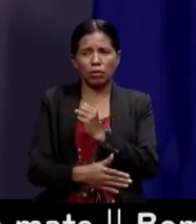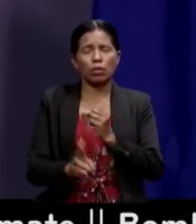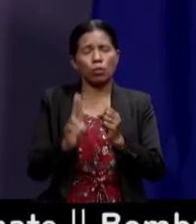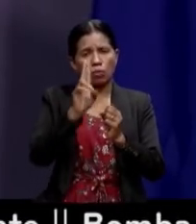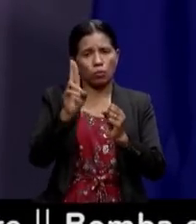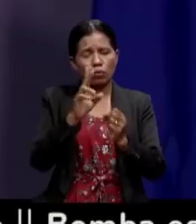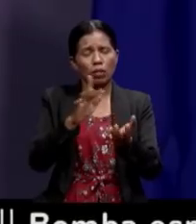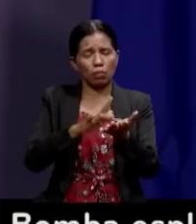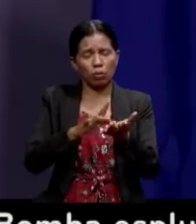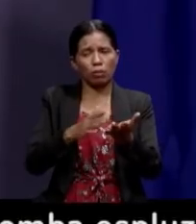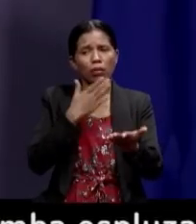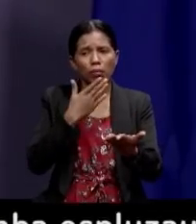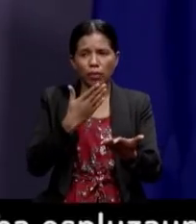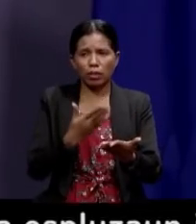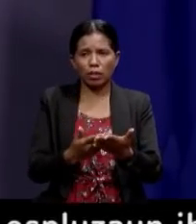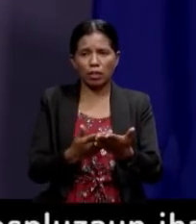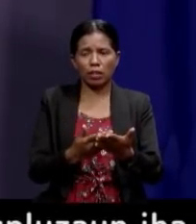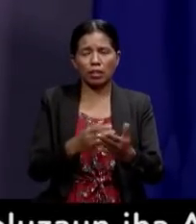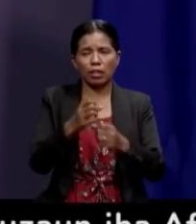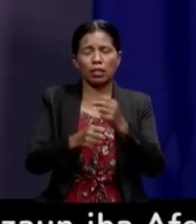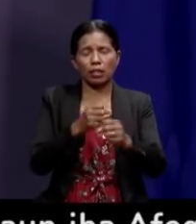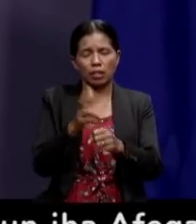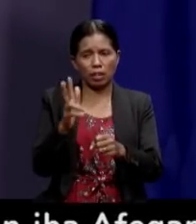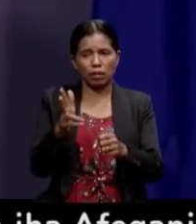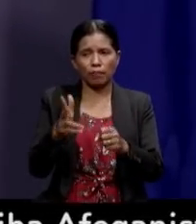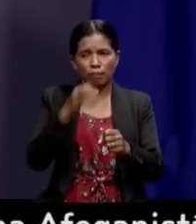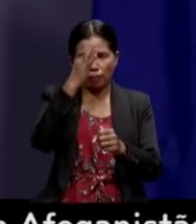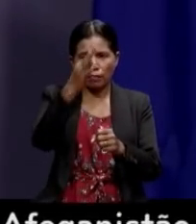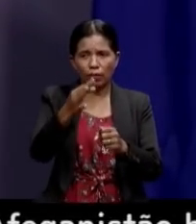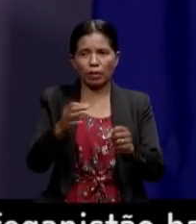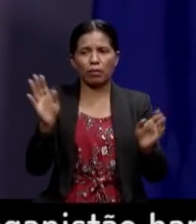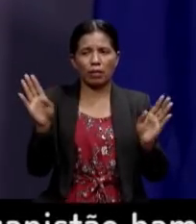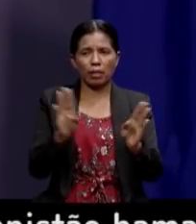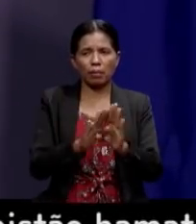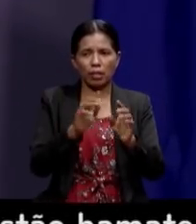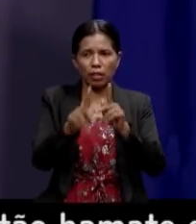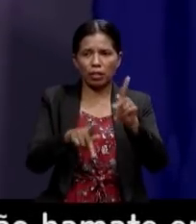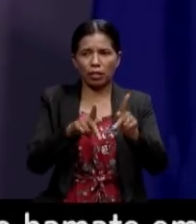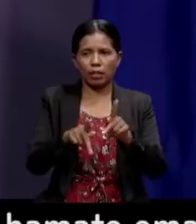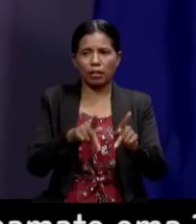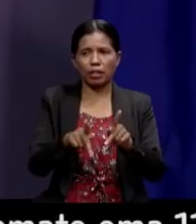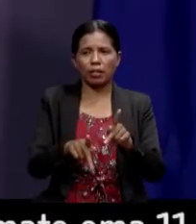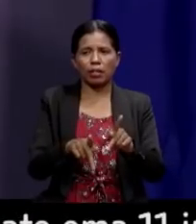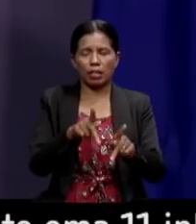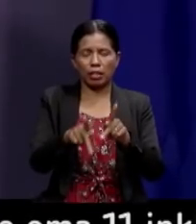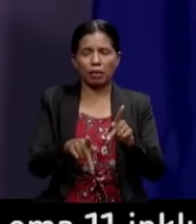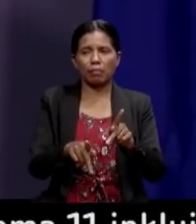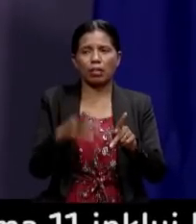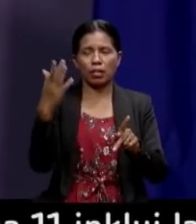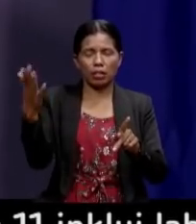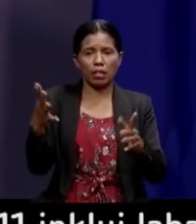UK, over 30 in South Korea, no age limits within the prescribed range in Germany